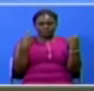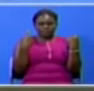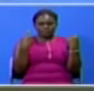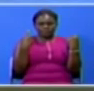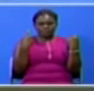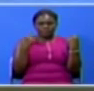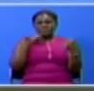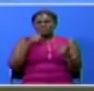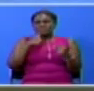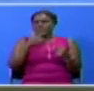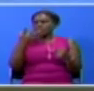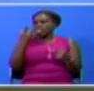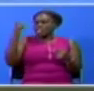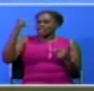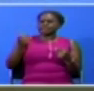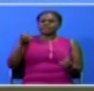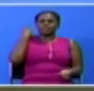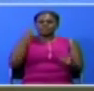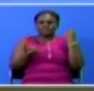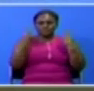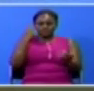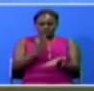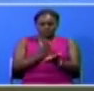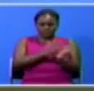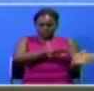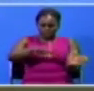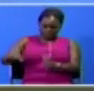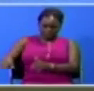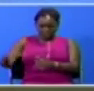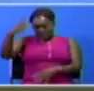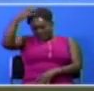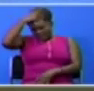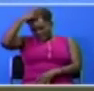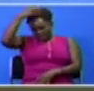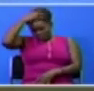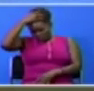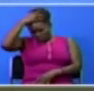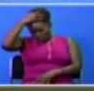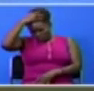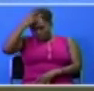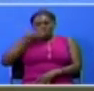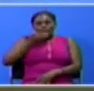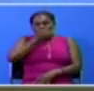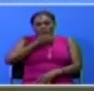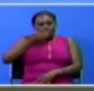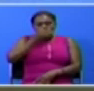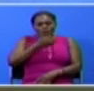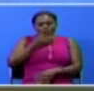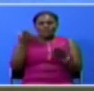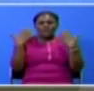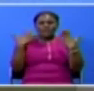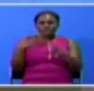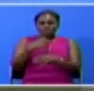New tests in the horizon, indeed. Let's get to Lamu County now, where Zarara Oil and Gas Company is set